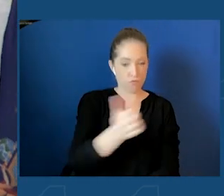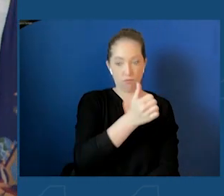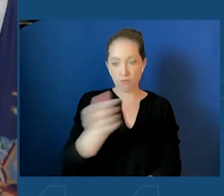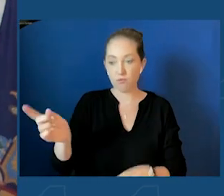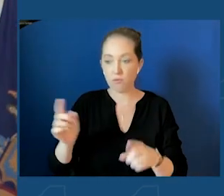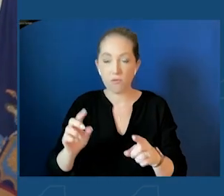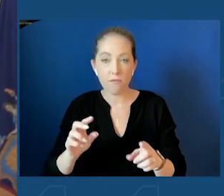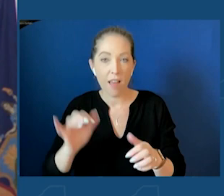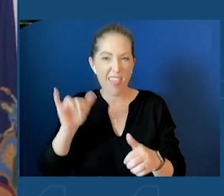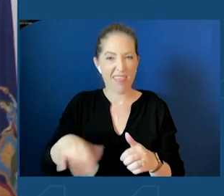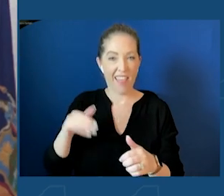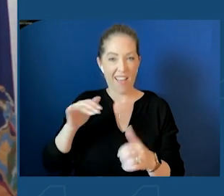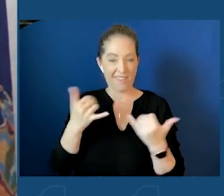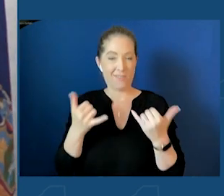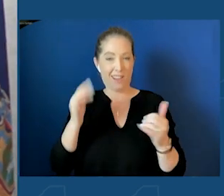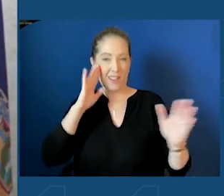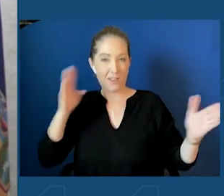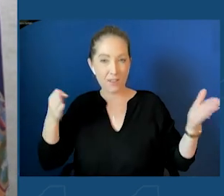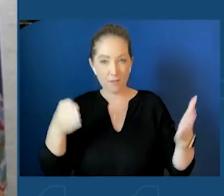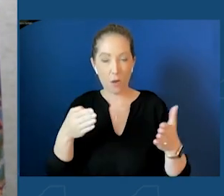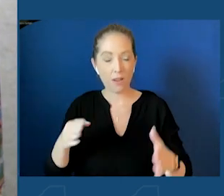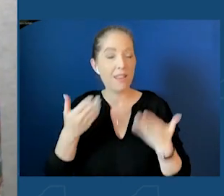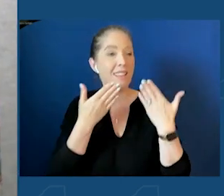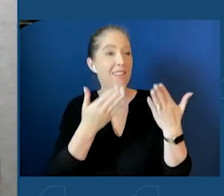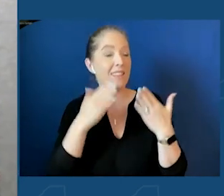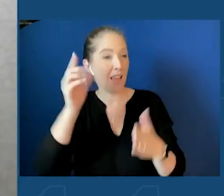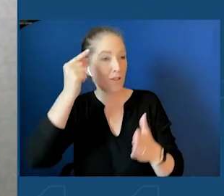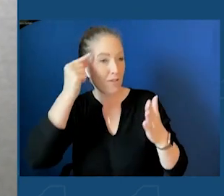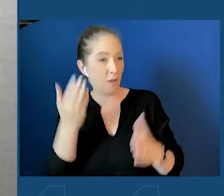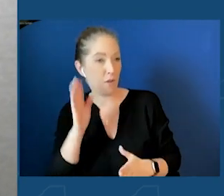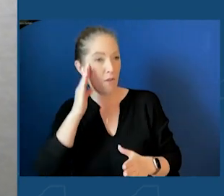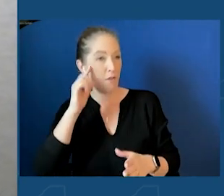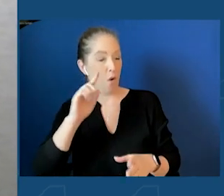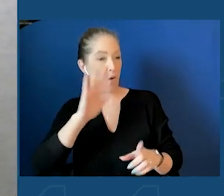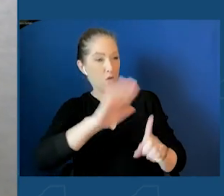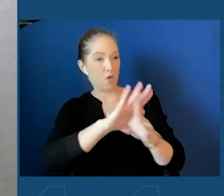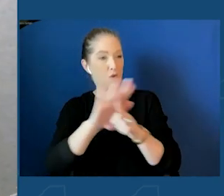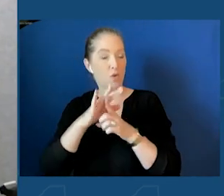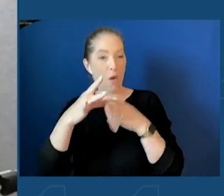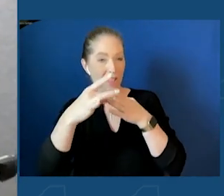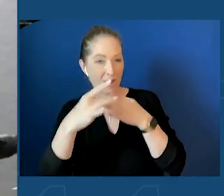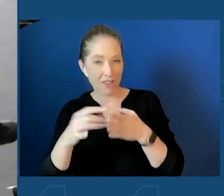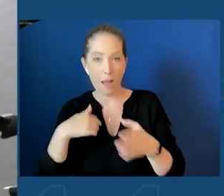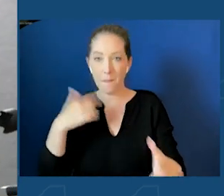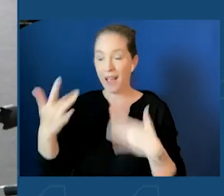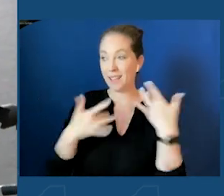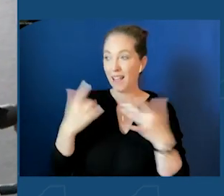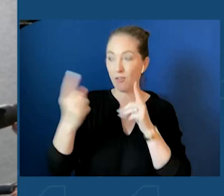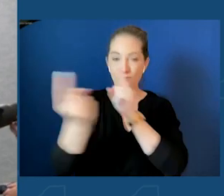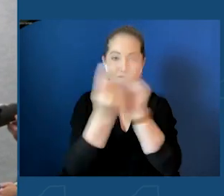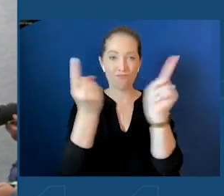Governor Hochul, for your thoughtful leadership, and I'm excited to meet many of you today. Thank you so much.